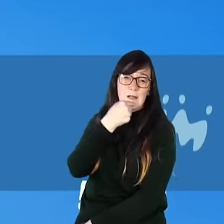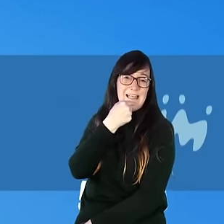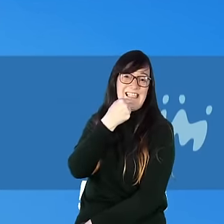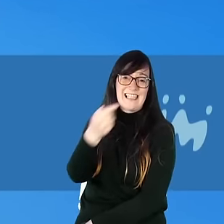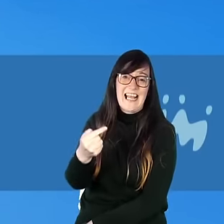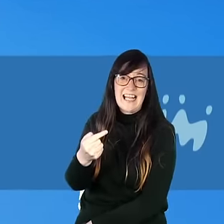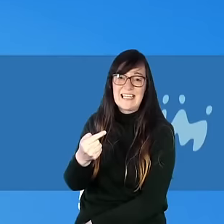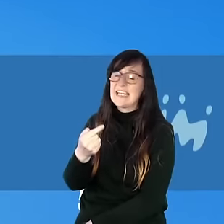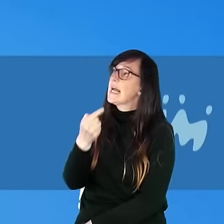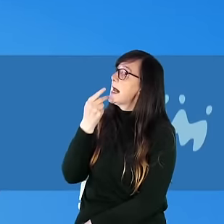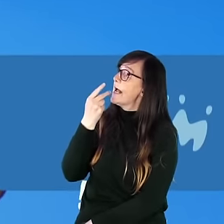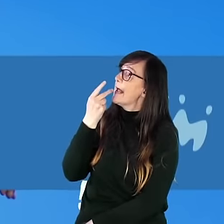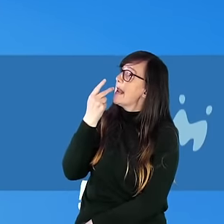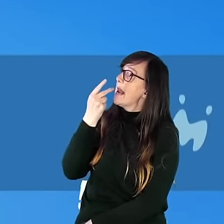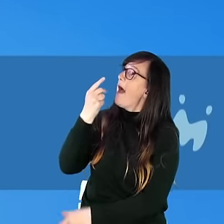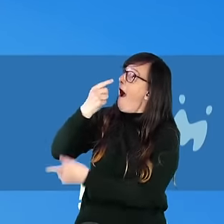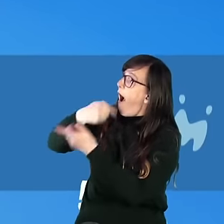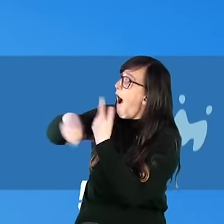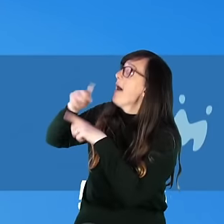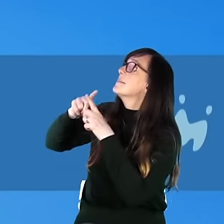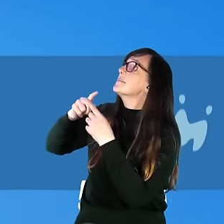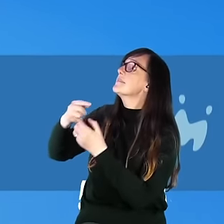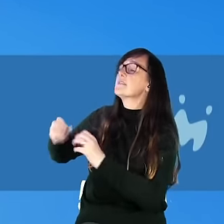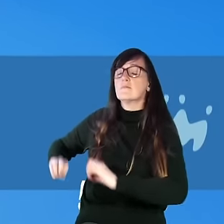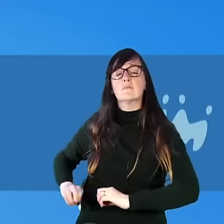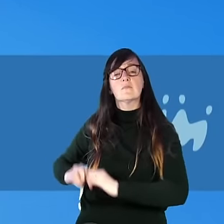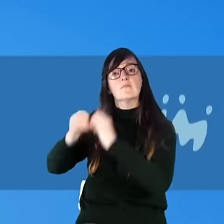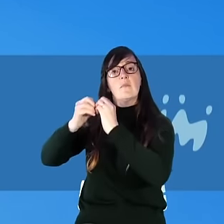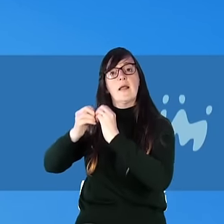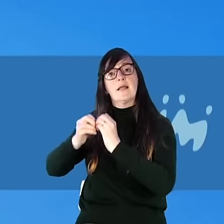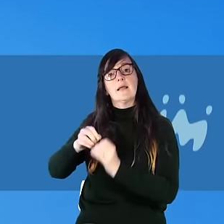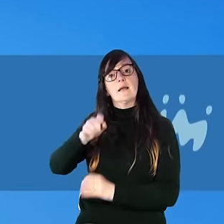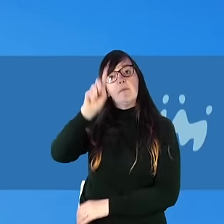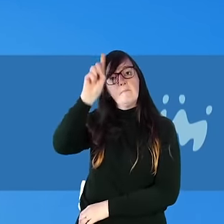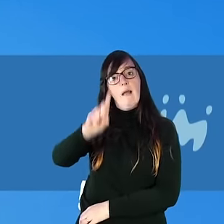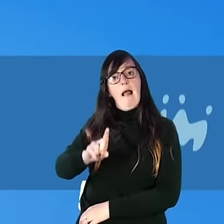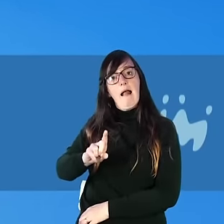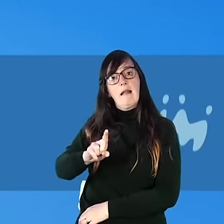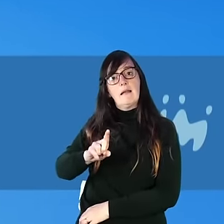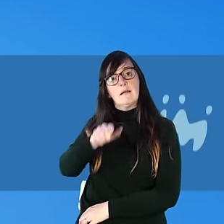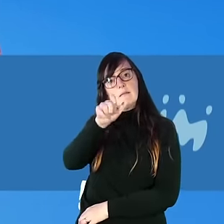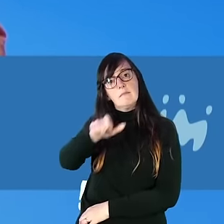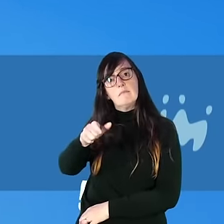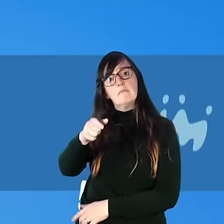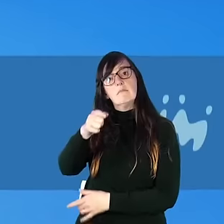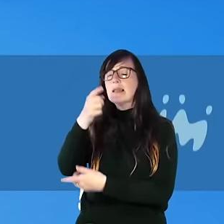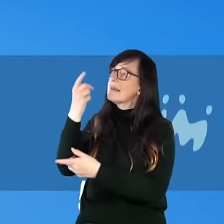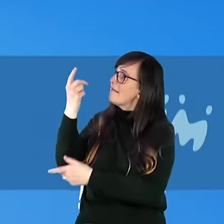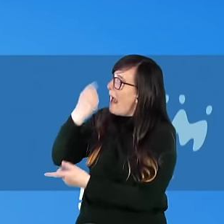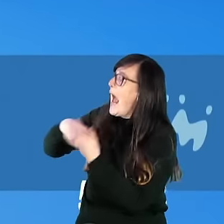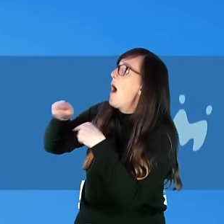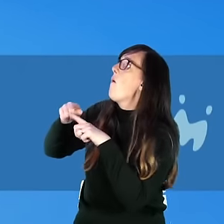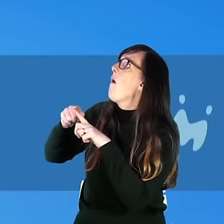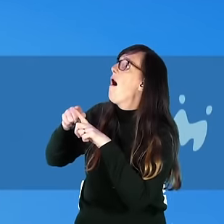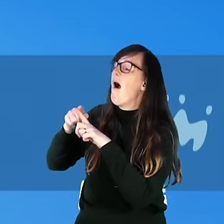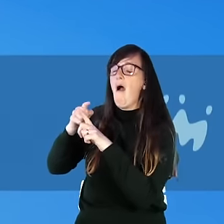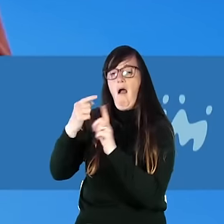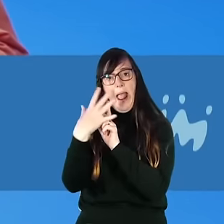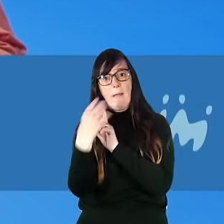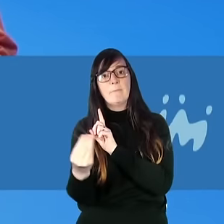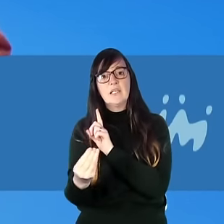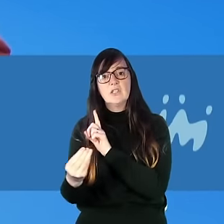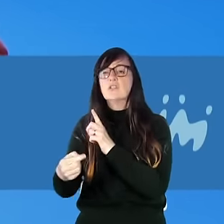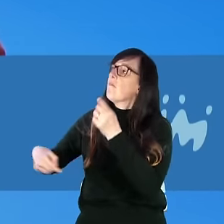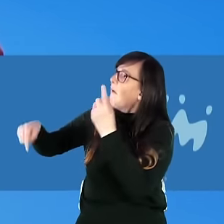let us make man in our image, in our likeness." So there is a deliberation in the